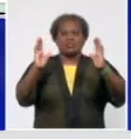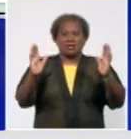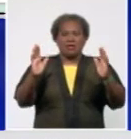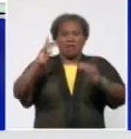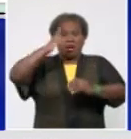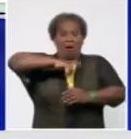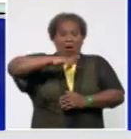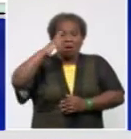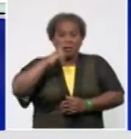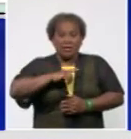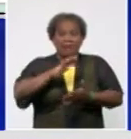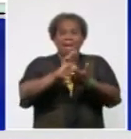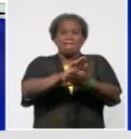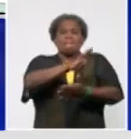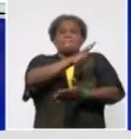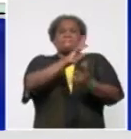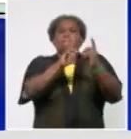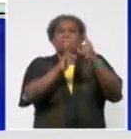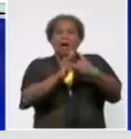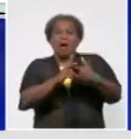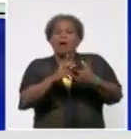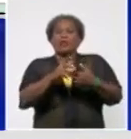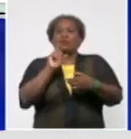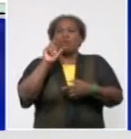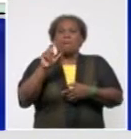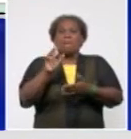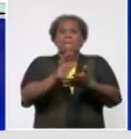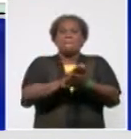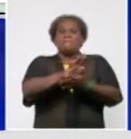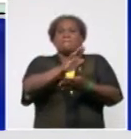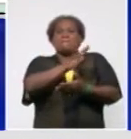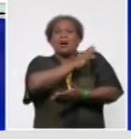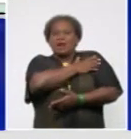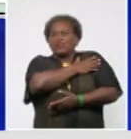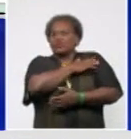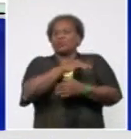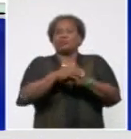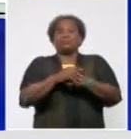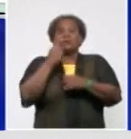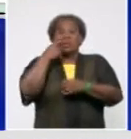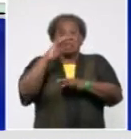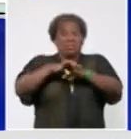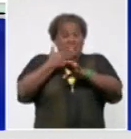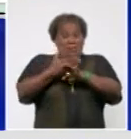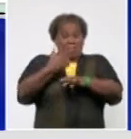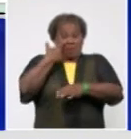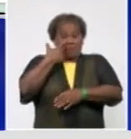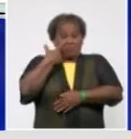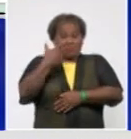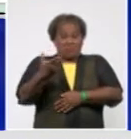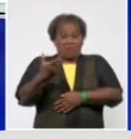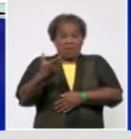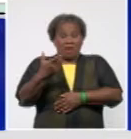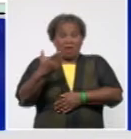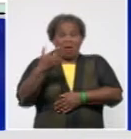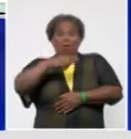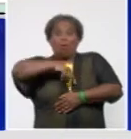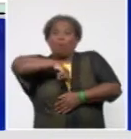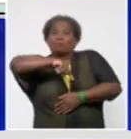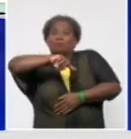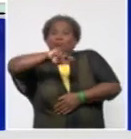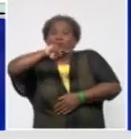March, followed by a significant decrease of cases up to August, where a great increase of cases again can